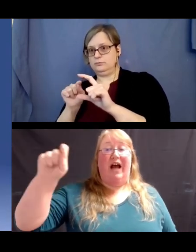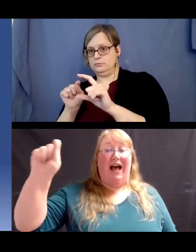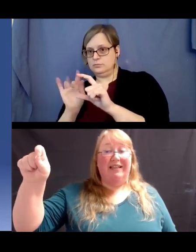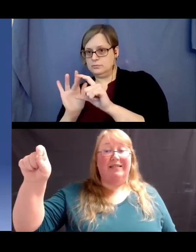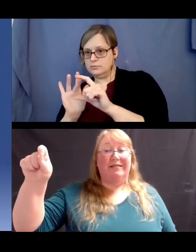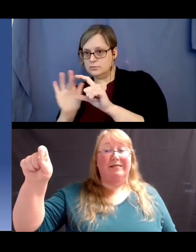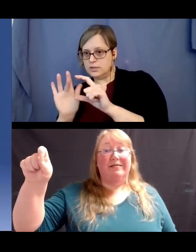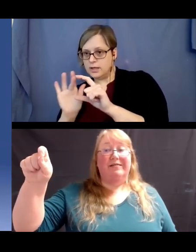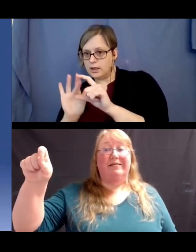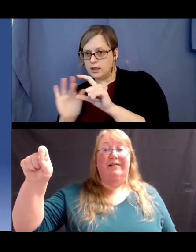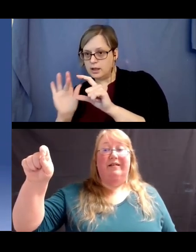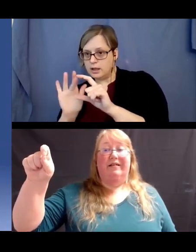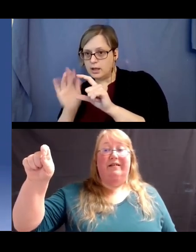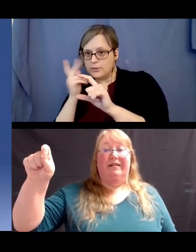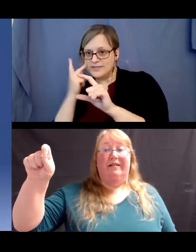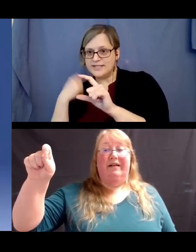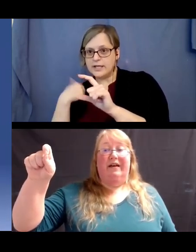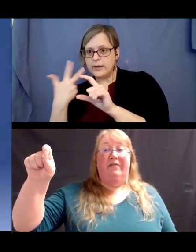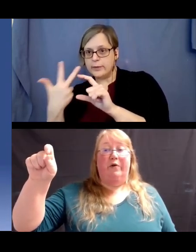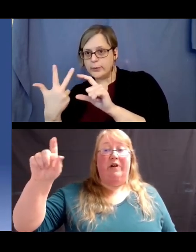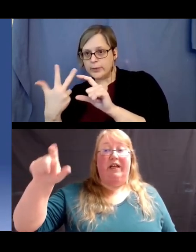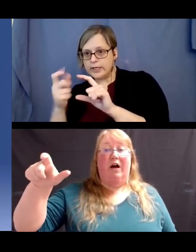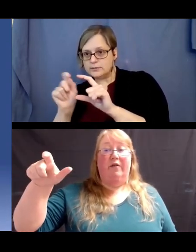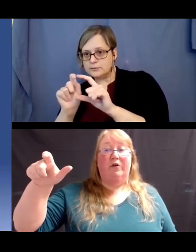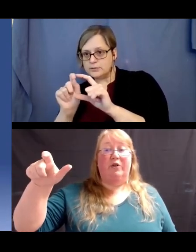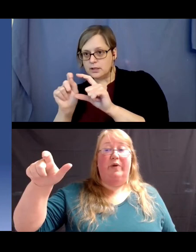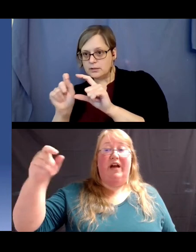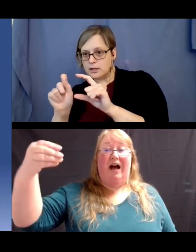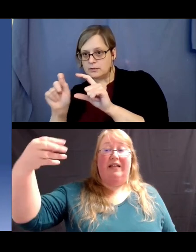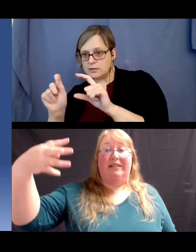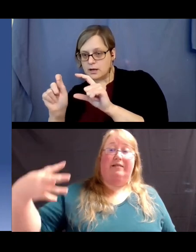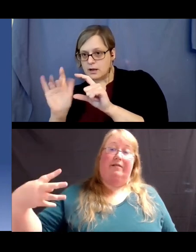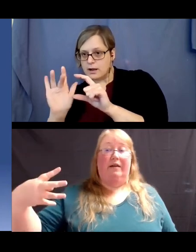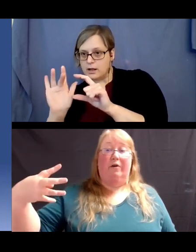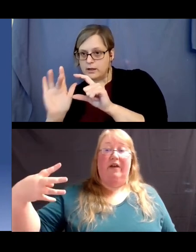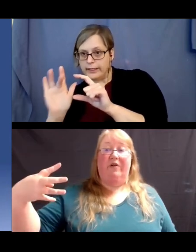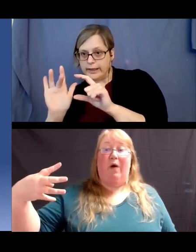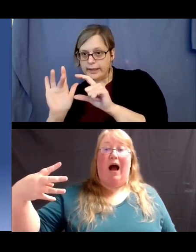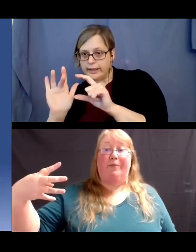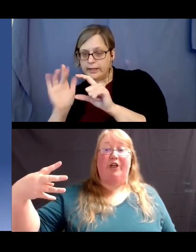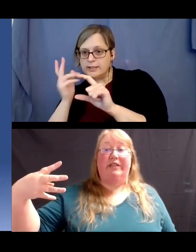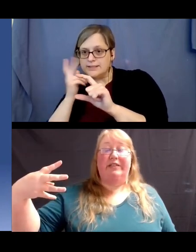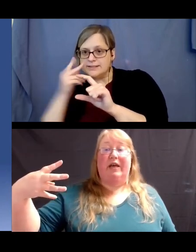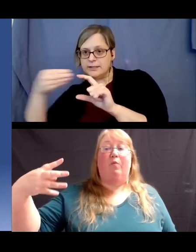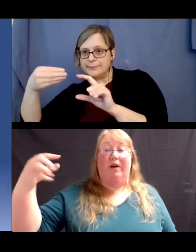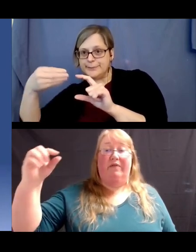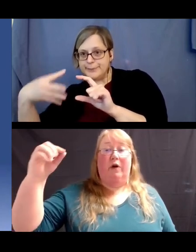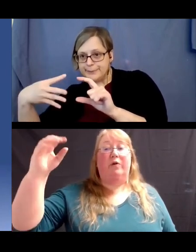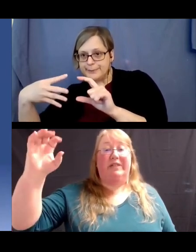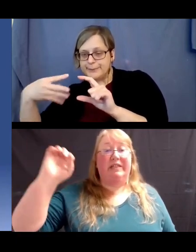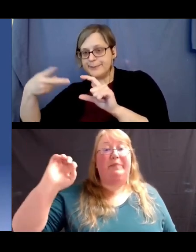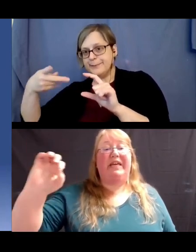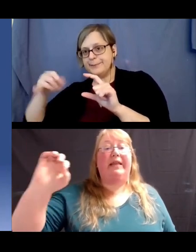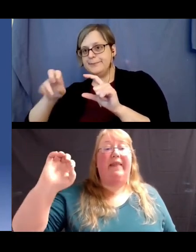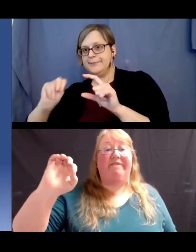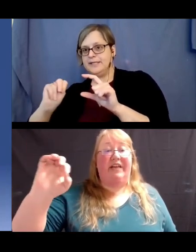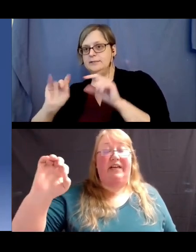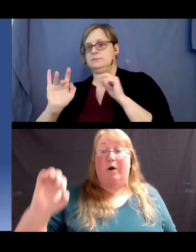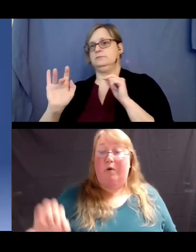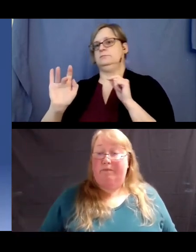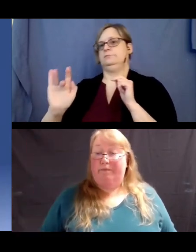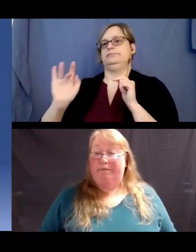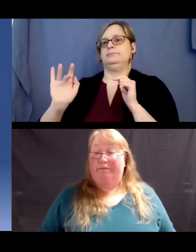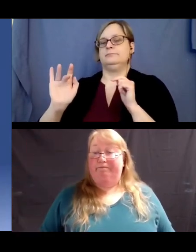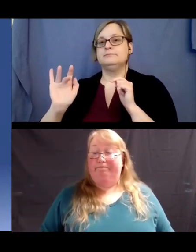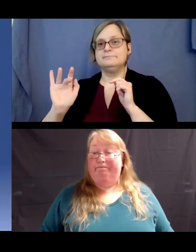3 dots. And if you click on those 3 dots, it'll give you options, and one of those is pin that